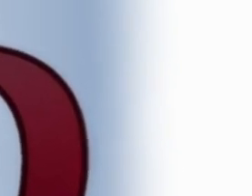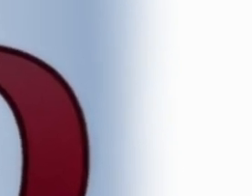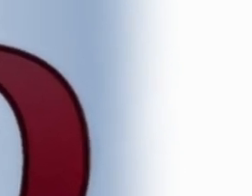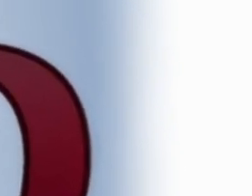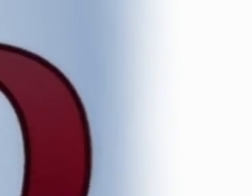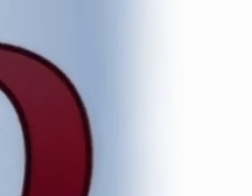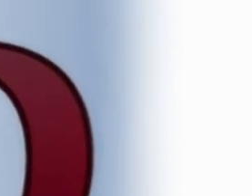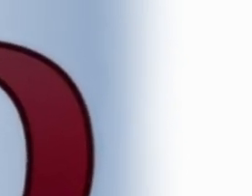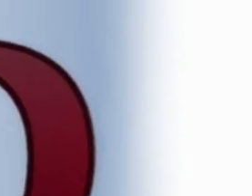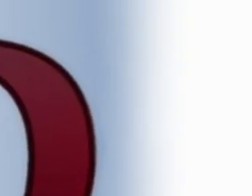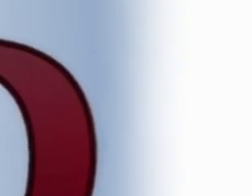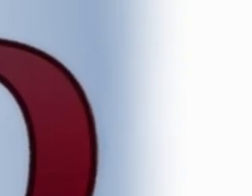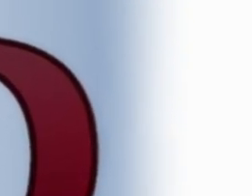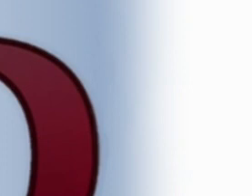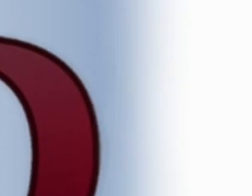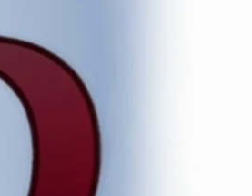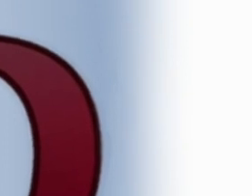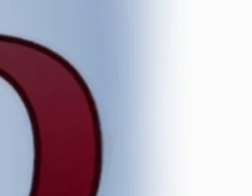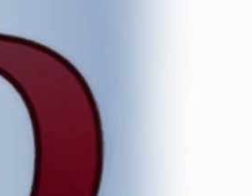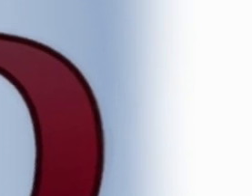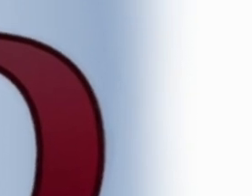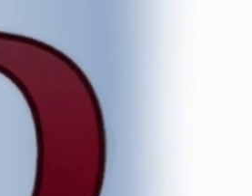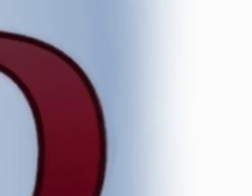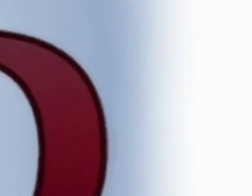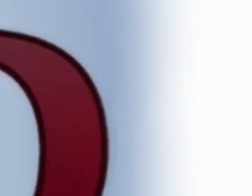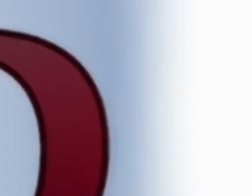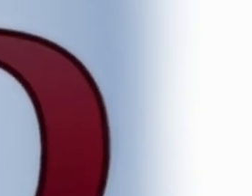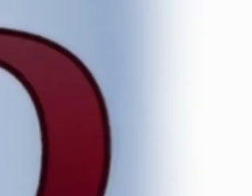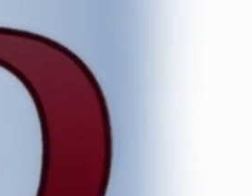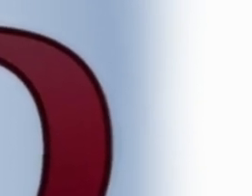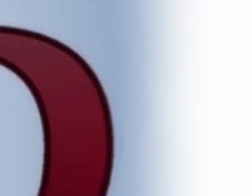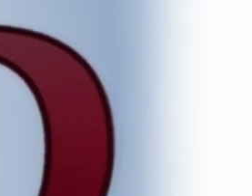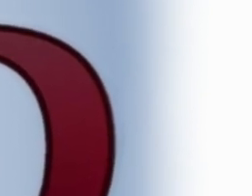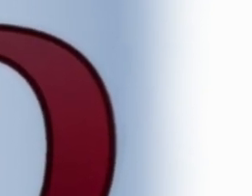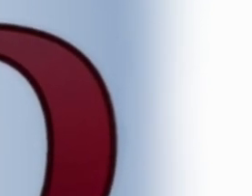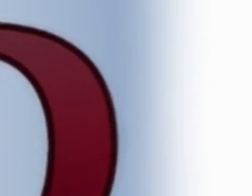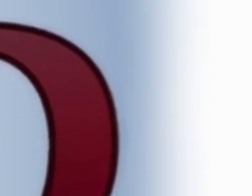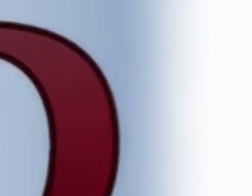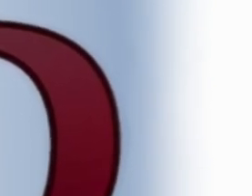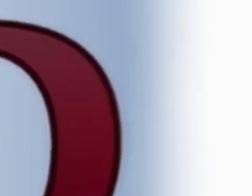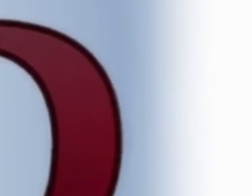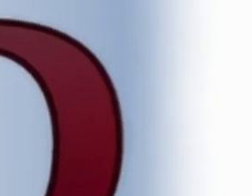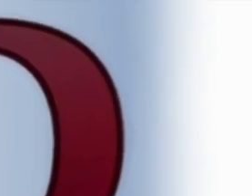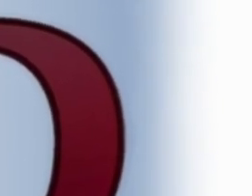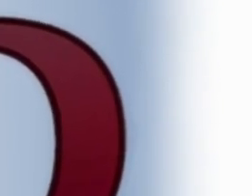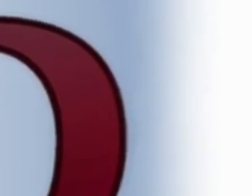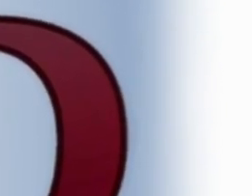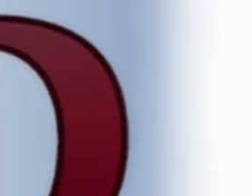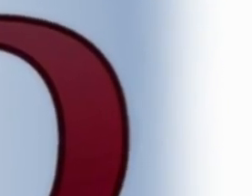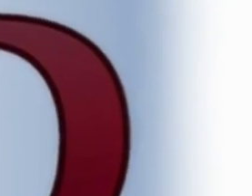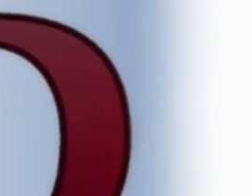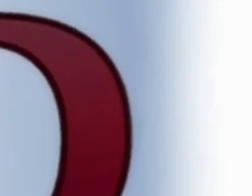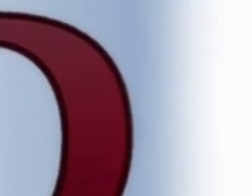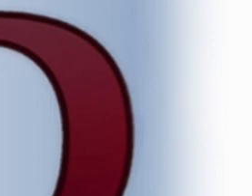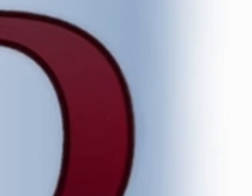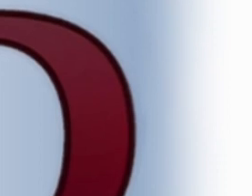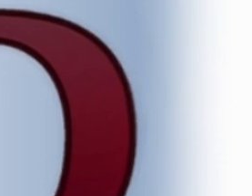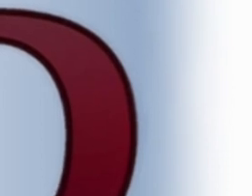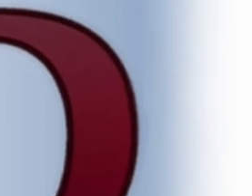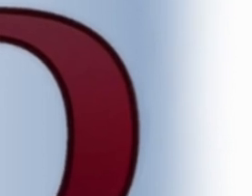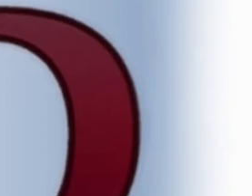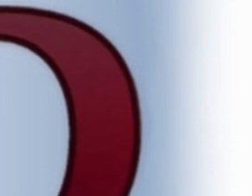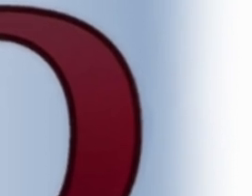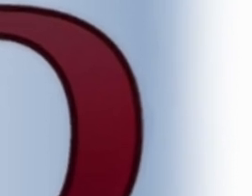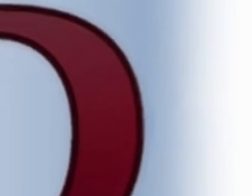in the right place. Join us today for an enlightening discussion hosted by disability advocacy organizations Allied,